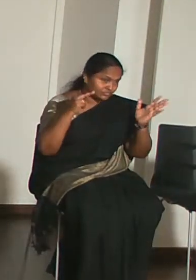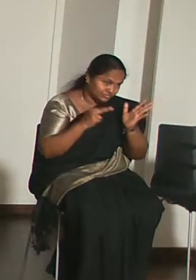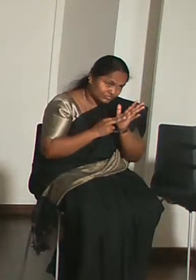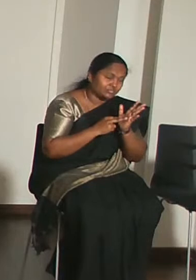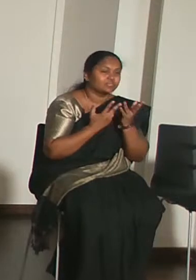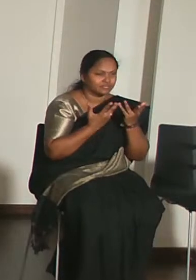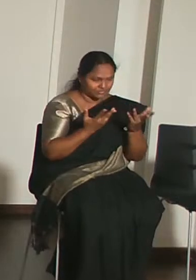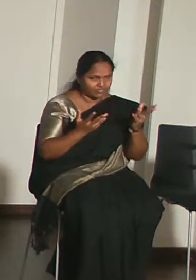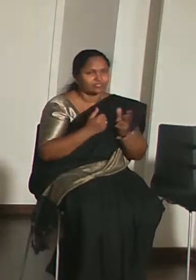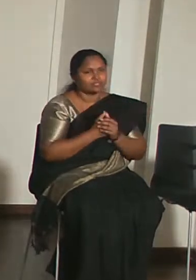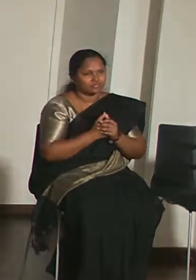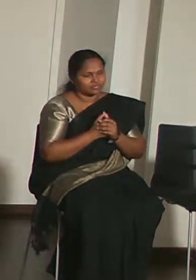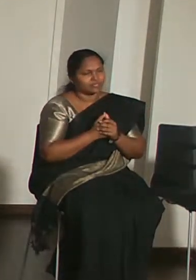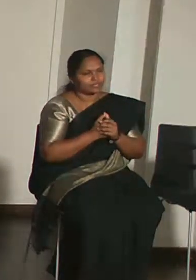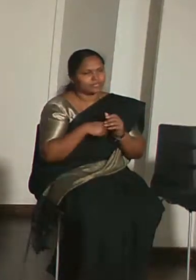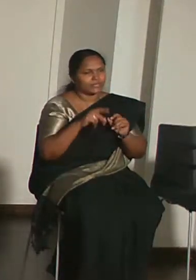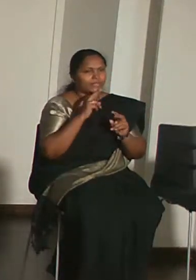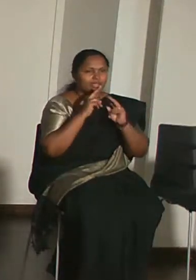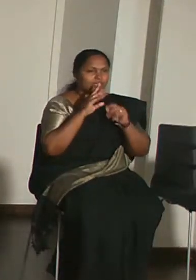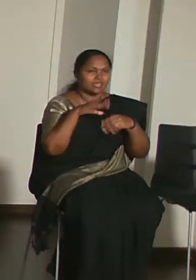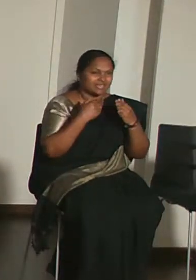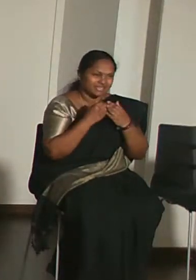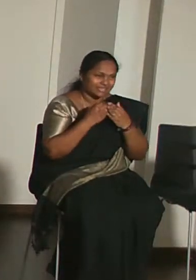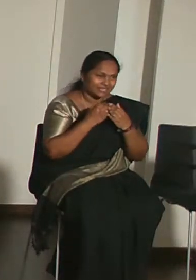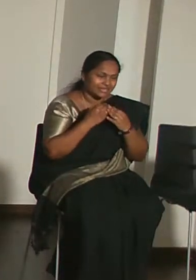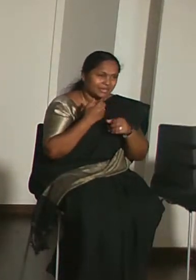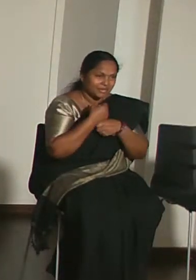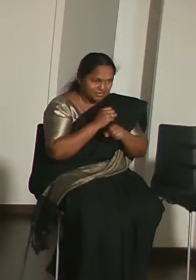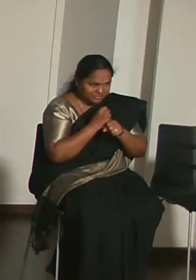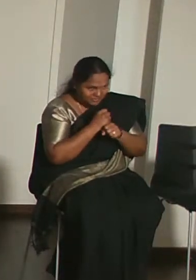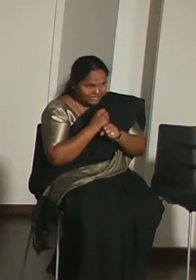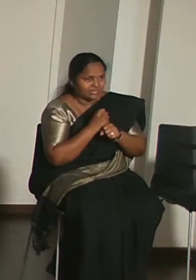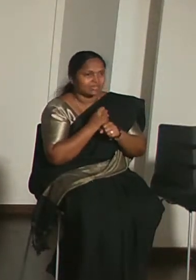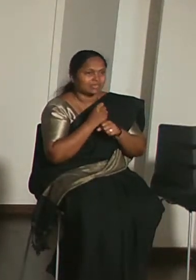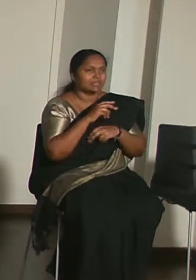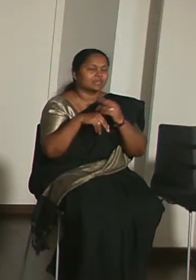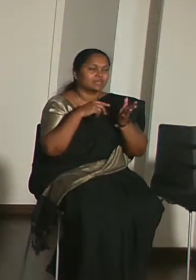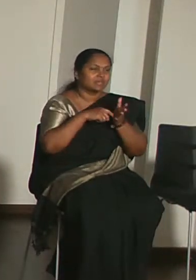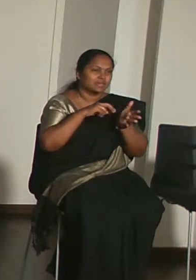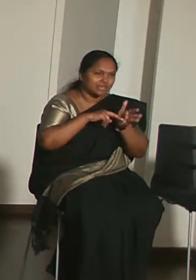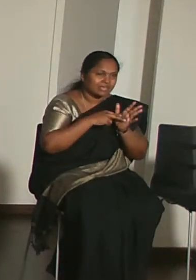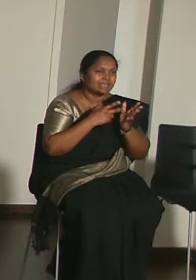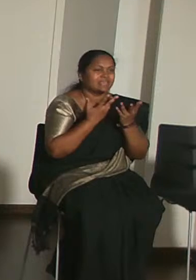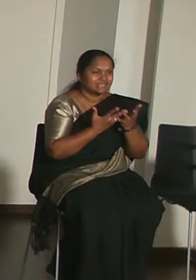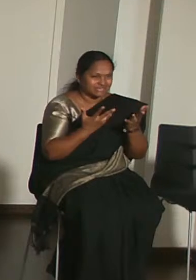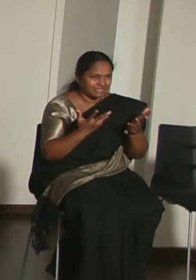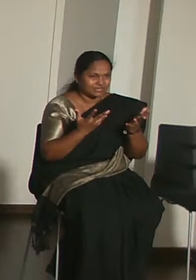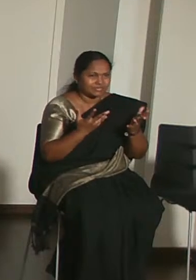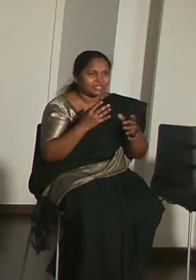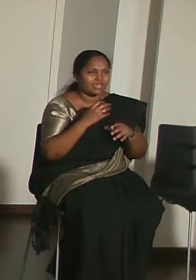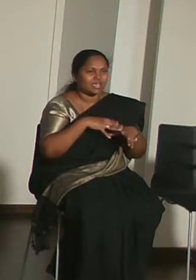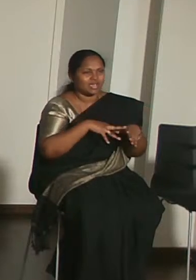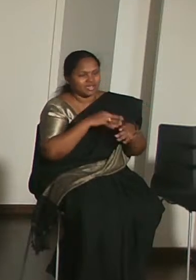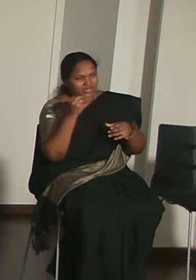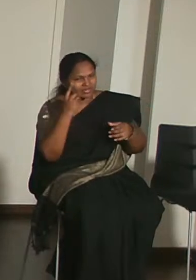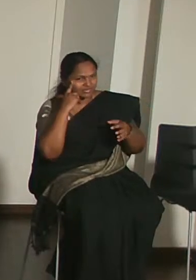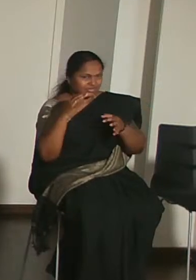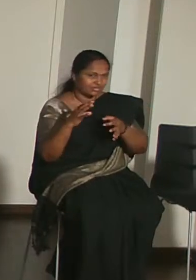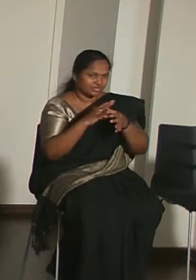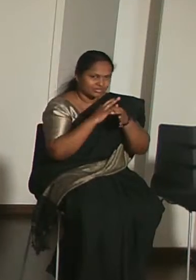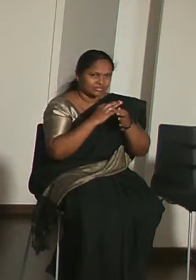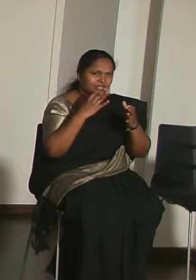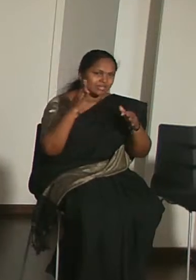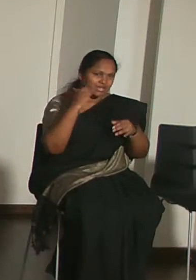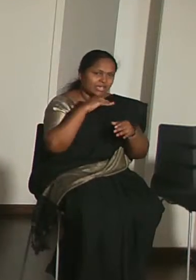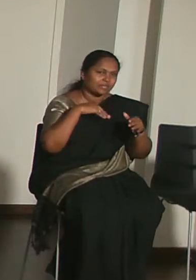way. Because when we talk about exhibition making and talk about what it means to put something out there and this connection with the audience comes